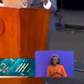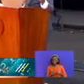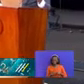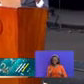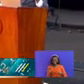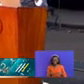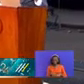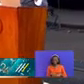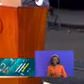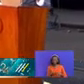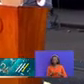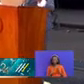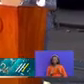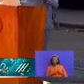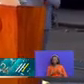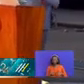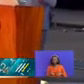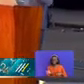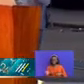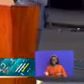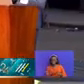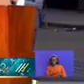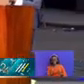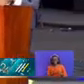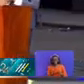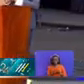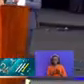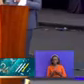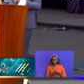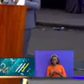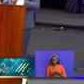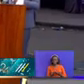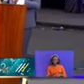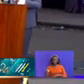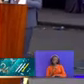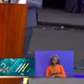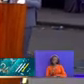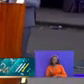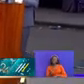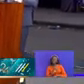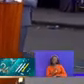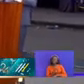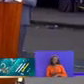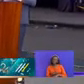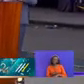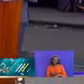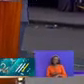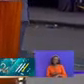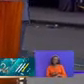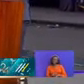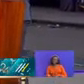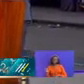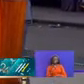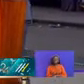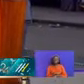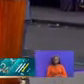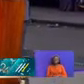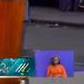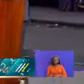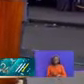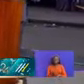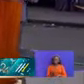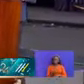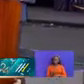as it was in those days there there were days of grace these were days that lasted